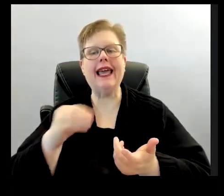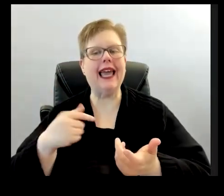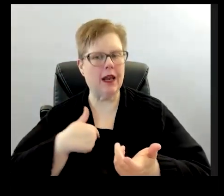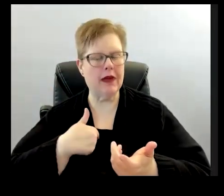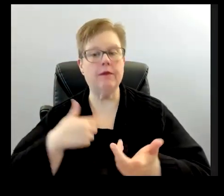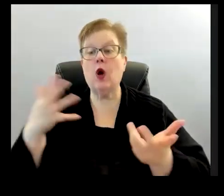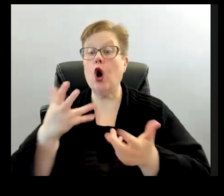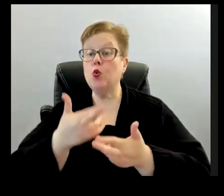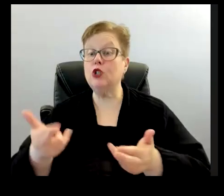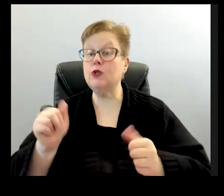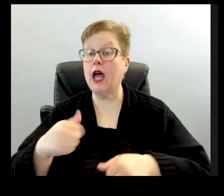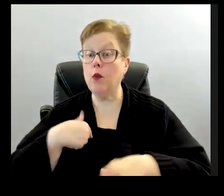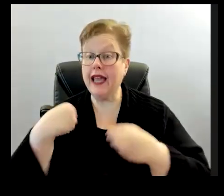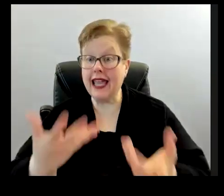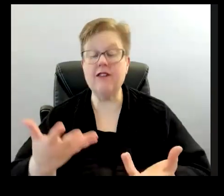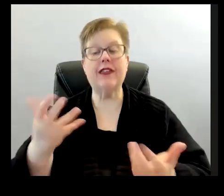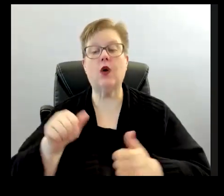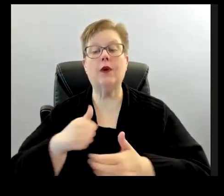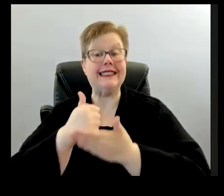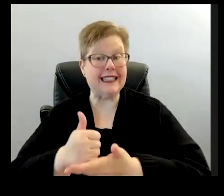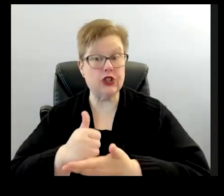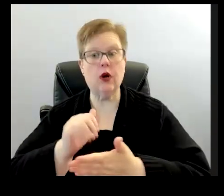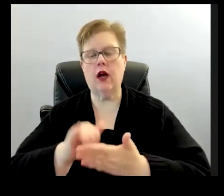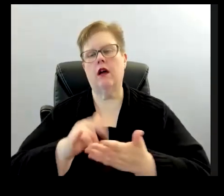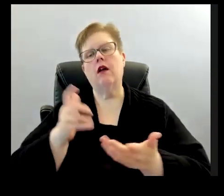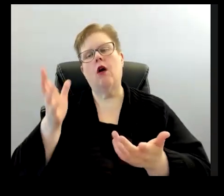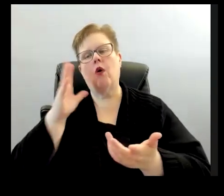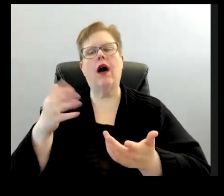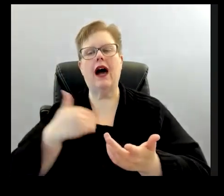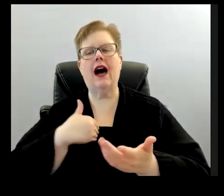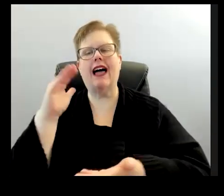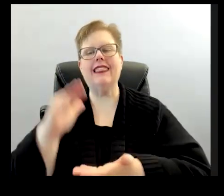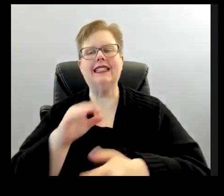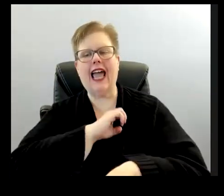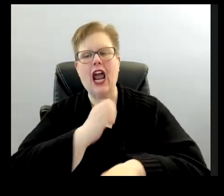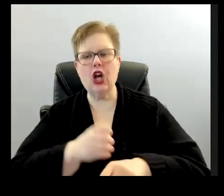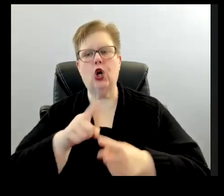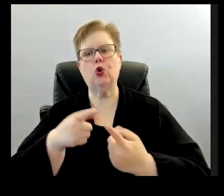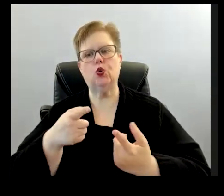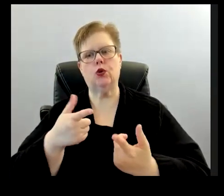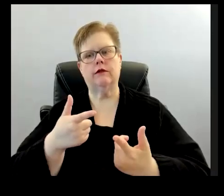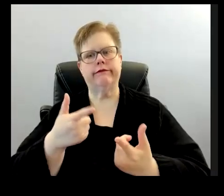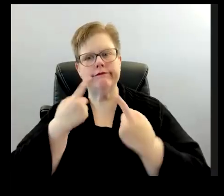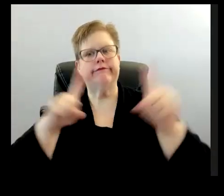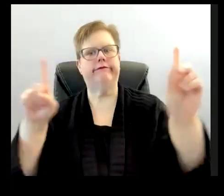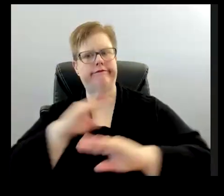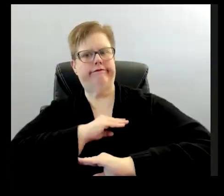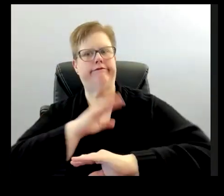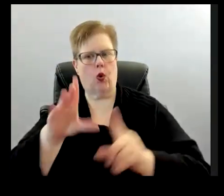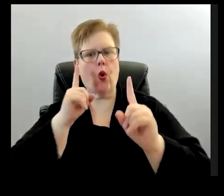we give you or assist you with that will mean that it takes less energy to get your goals accomplished?